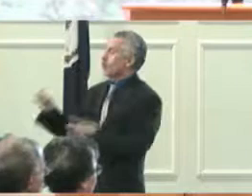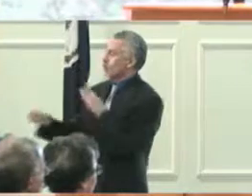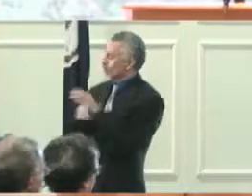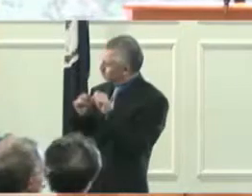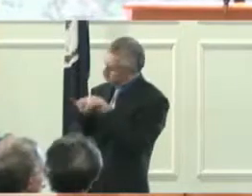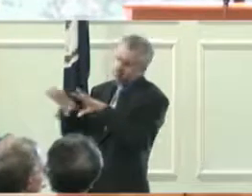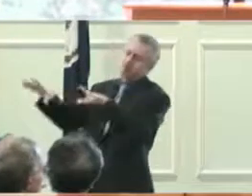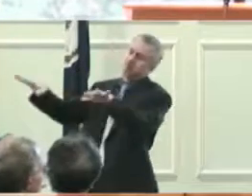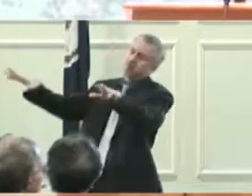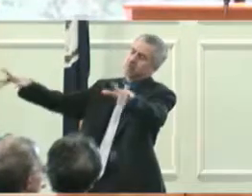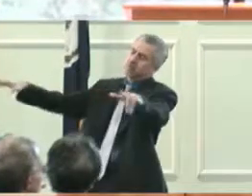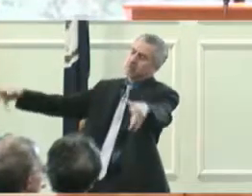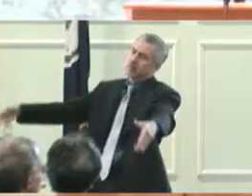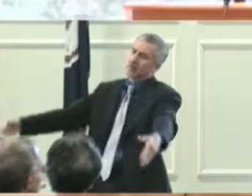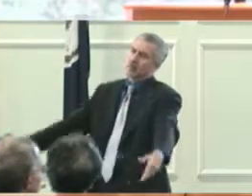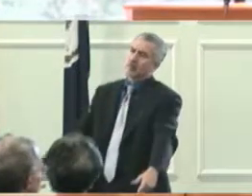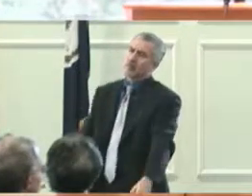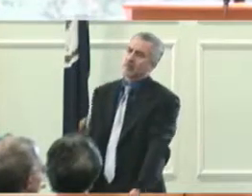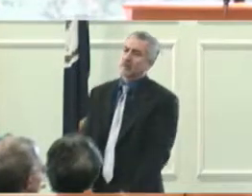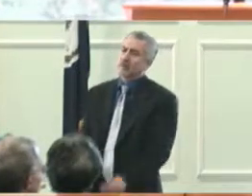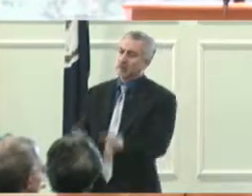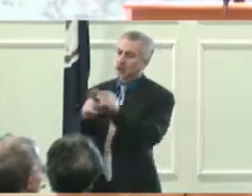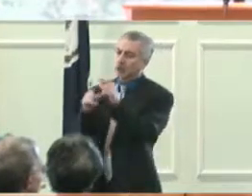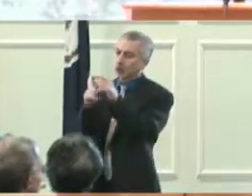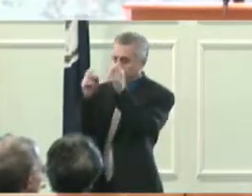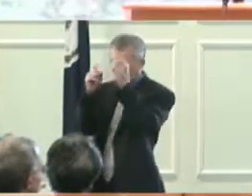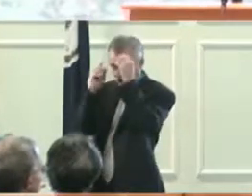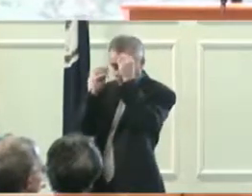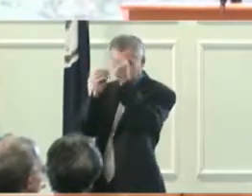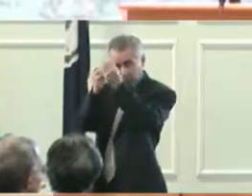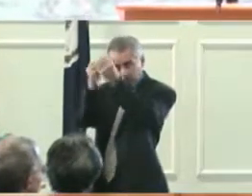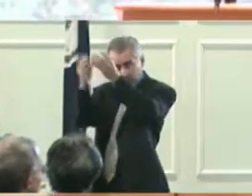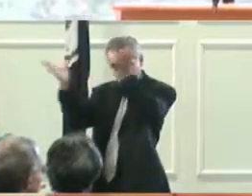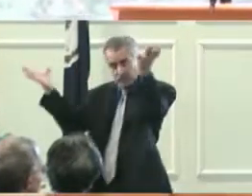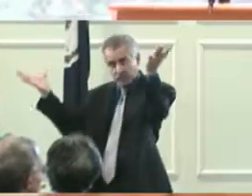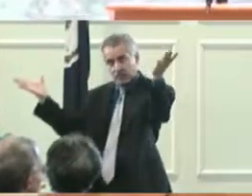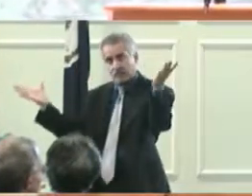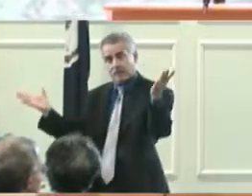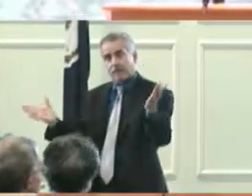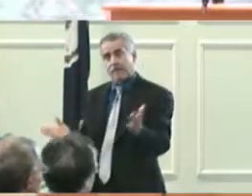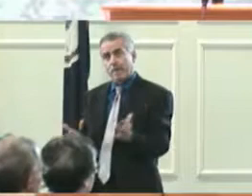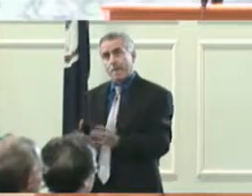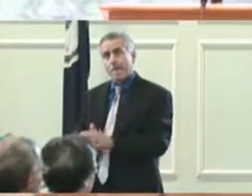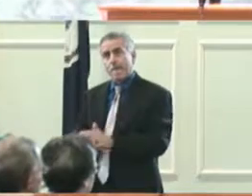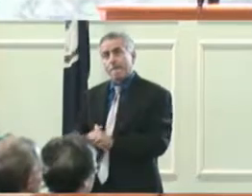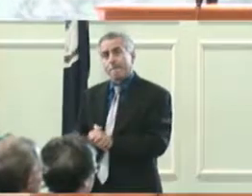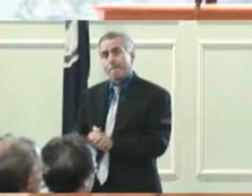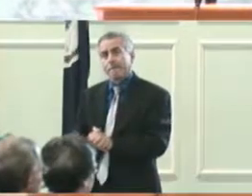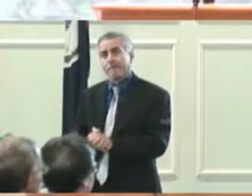the world. The Bible says in Daniel 8 and verse 13,